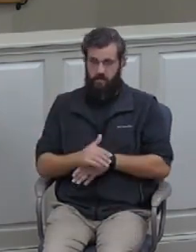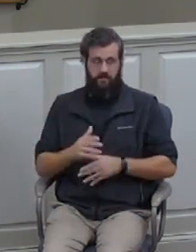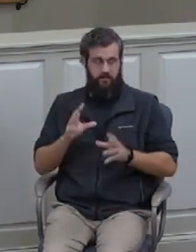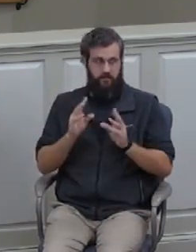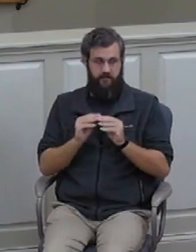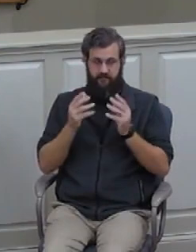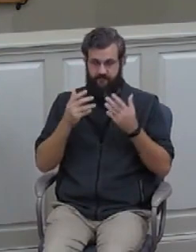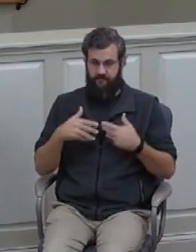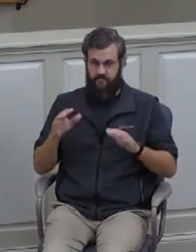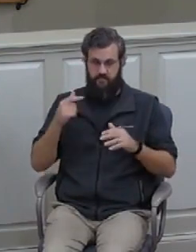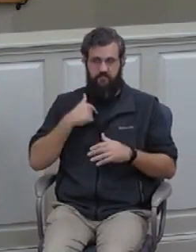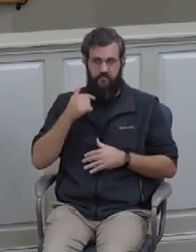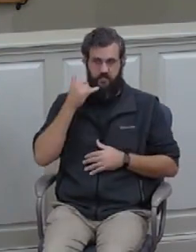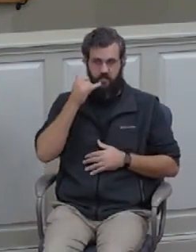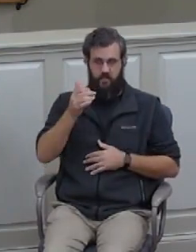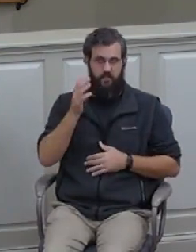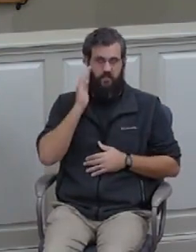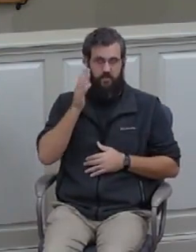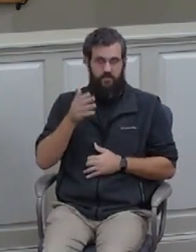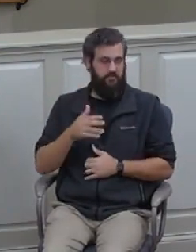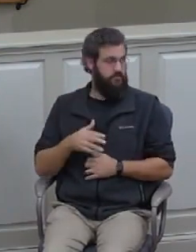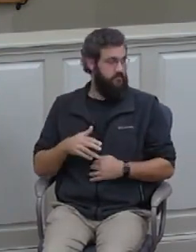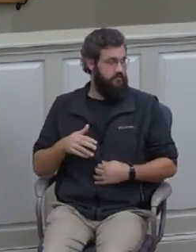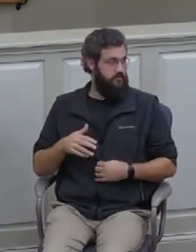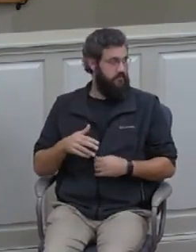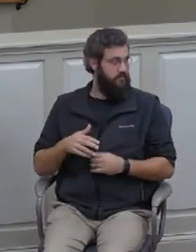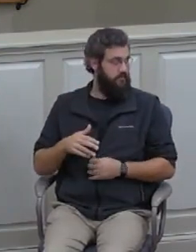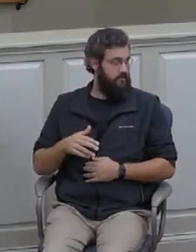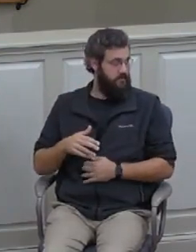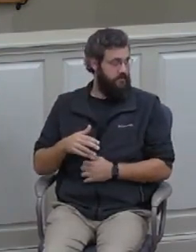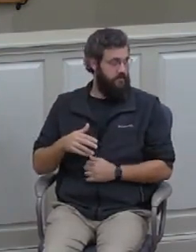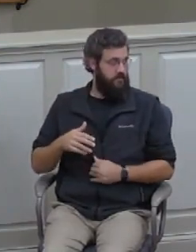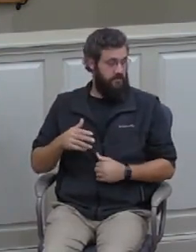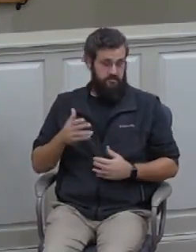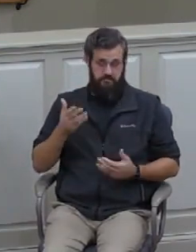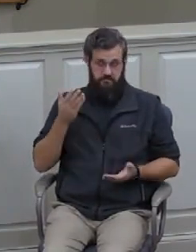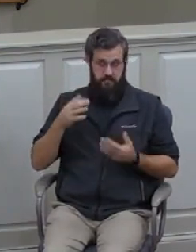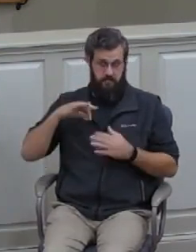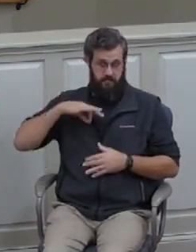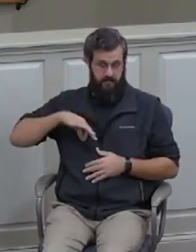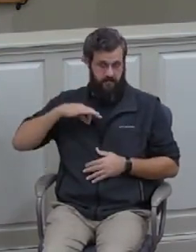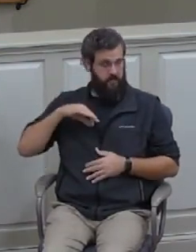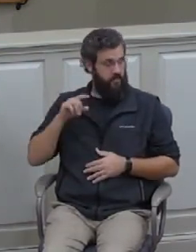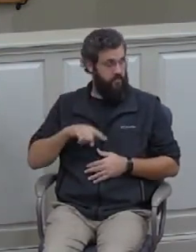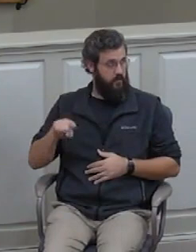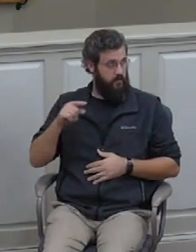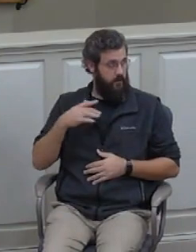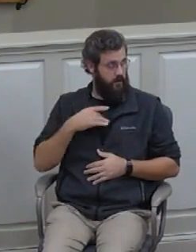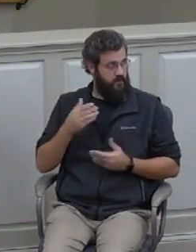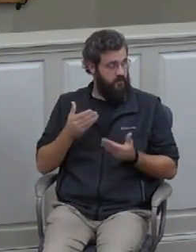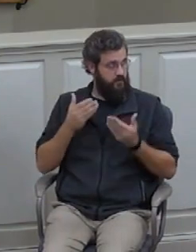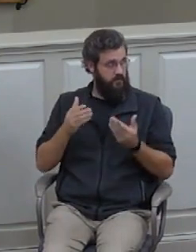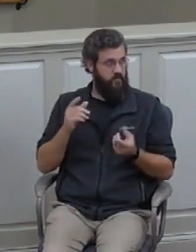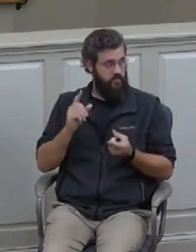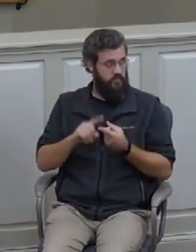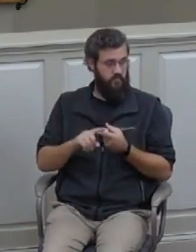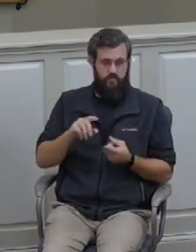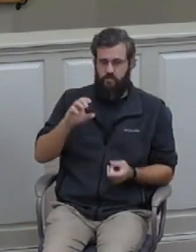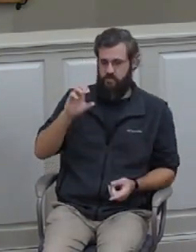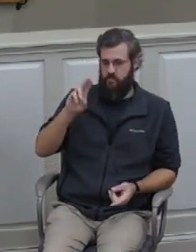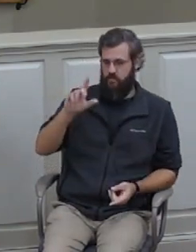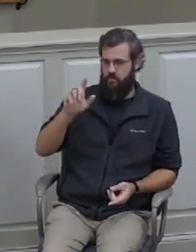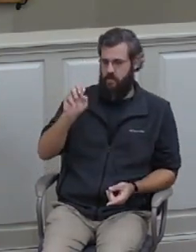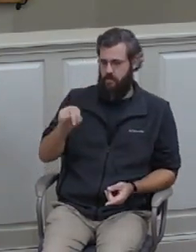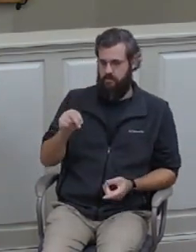tonight. And if it would be of benefit, I would like to provide Magistrate Cullen with a copy tonight. Since he's